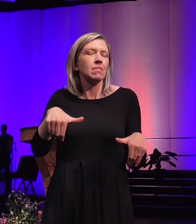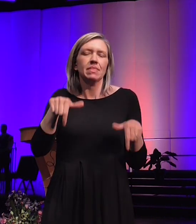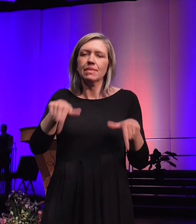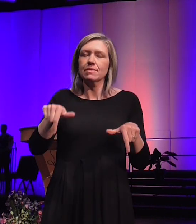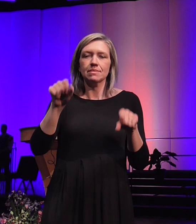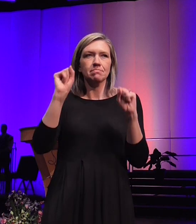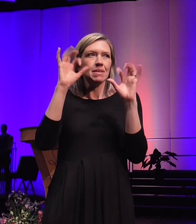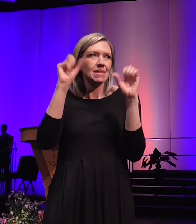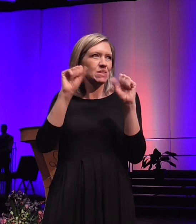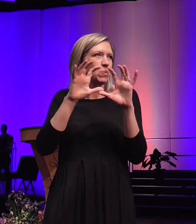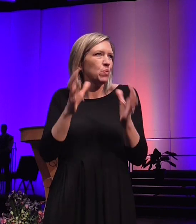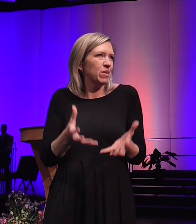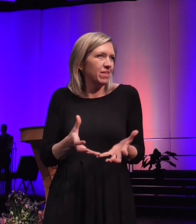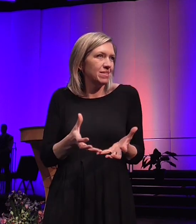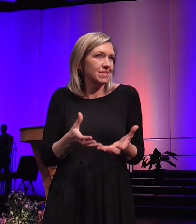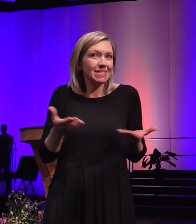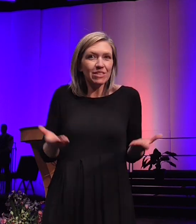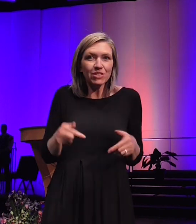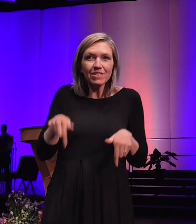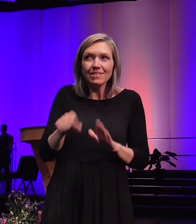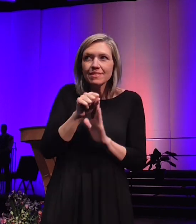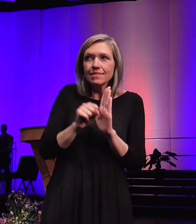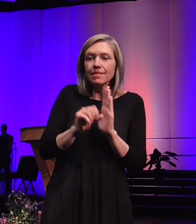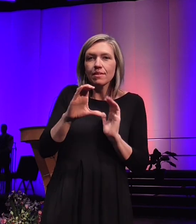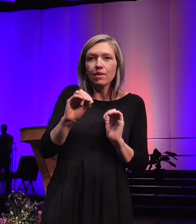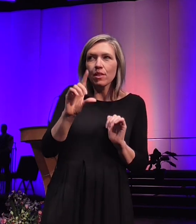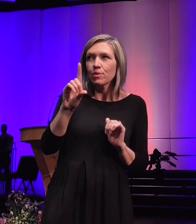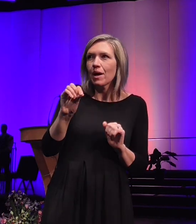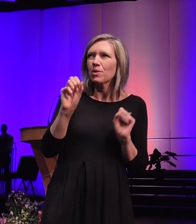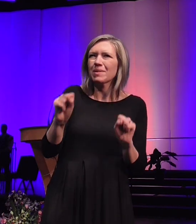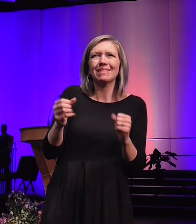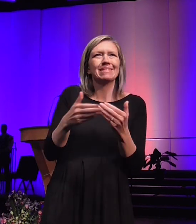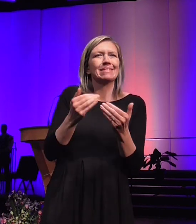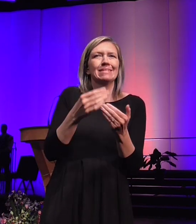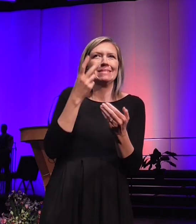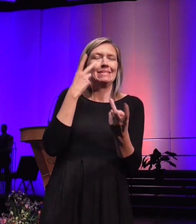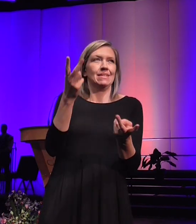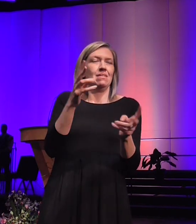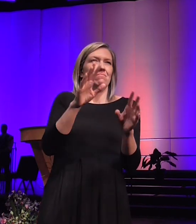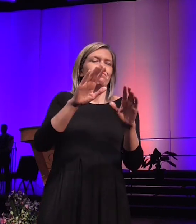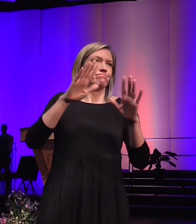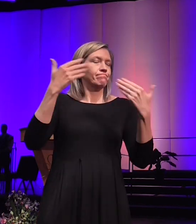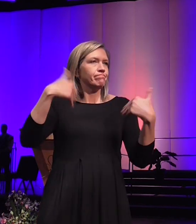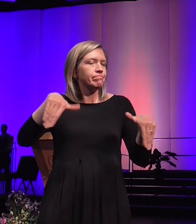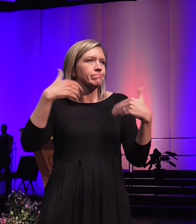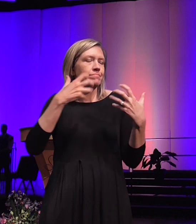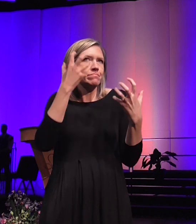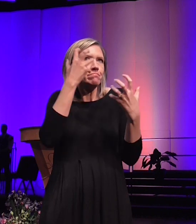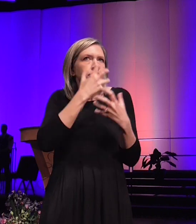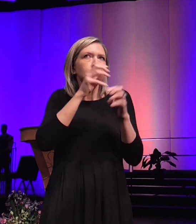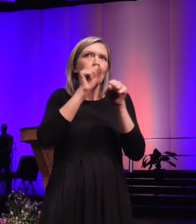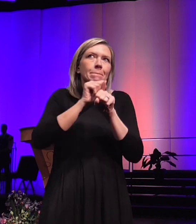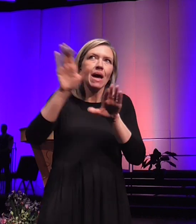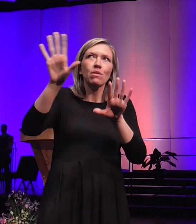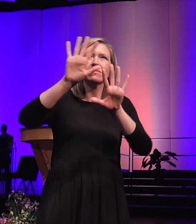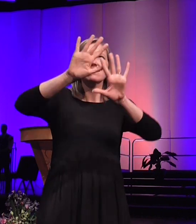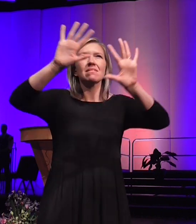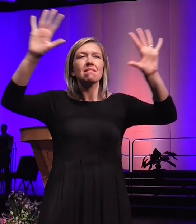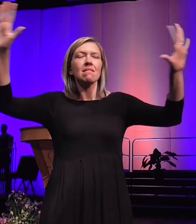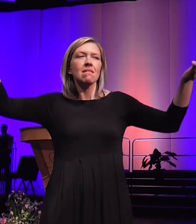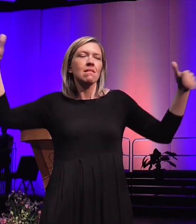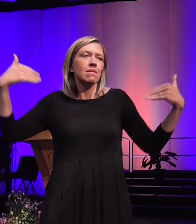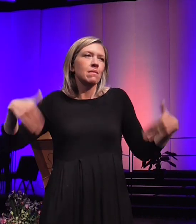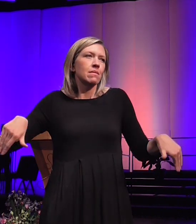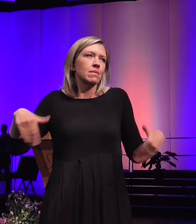which we live. And here in Colorado, we can so easily see the majesty of the mountains.